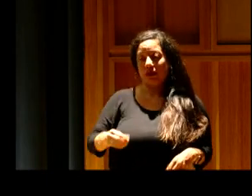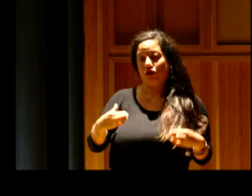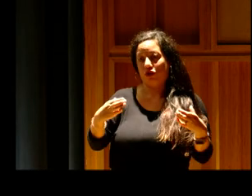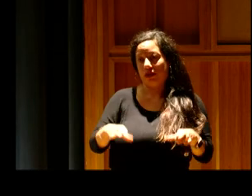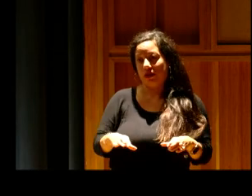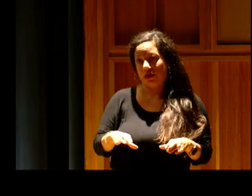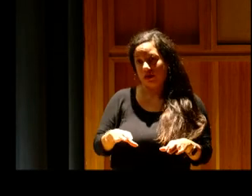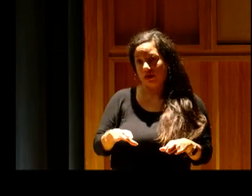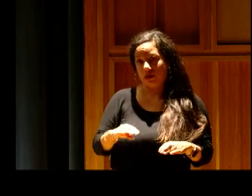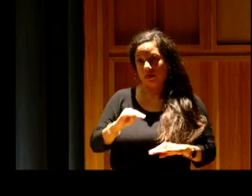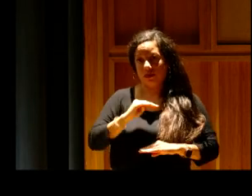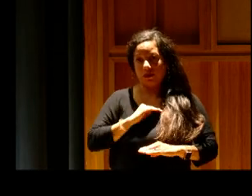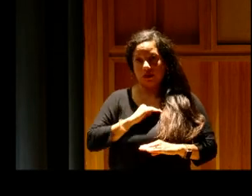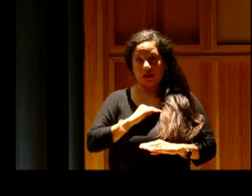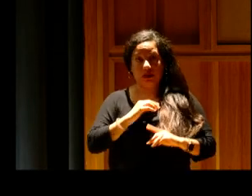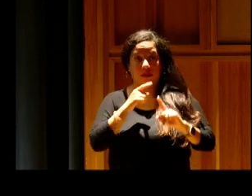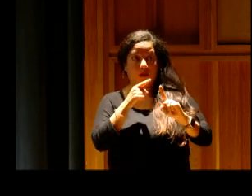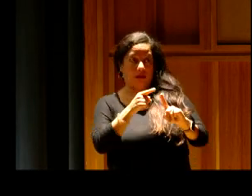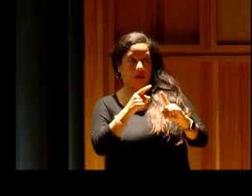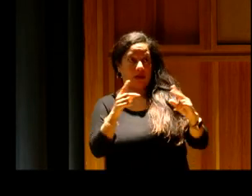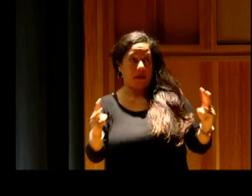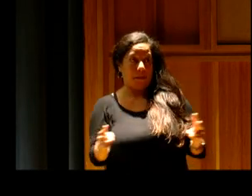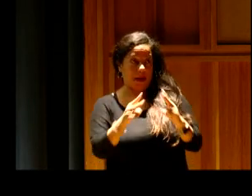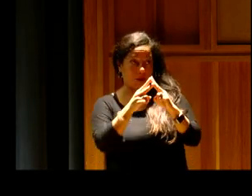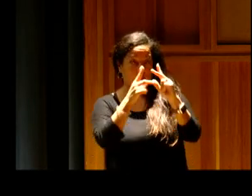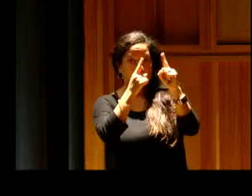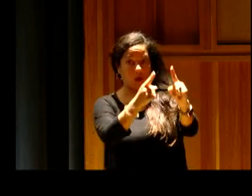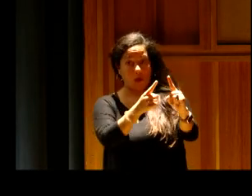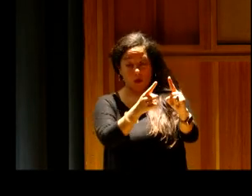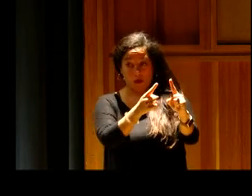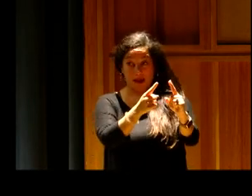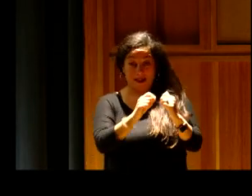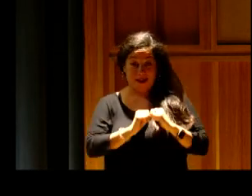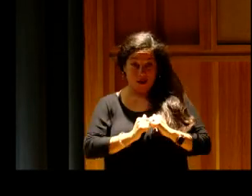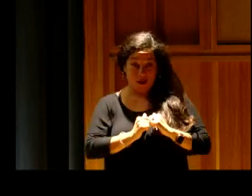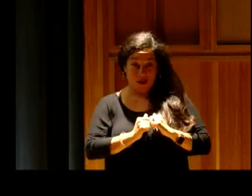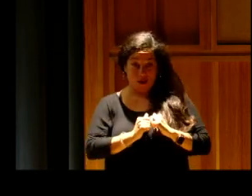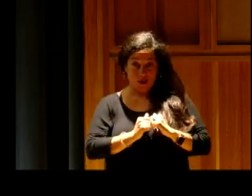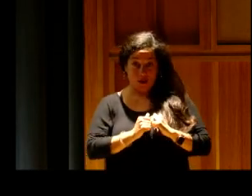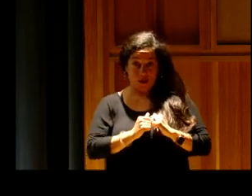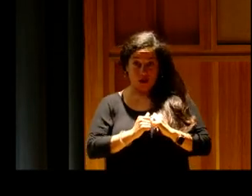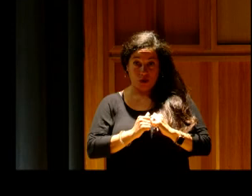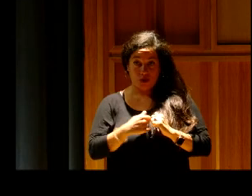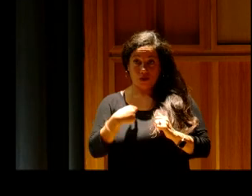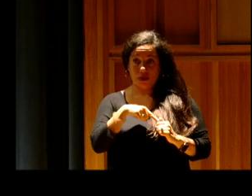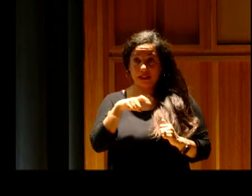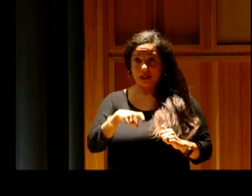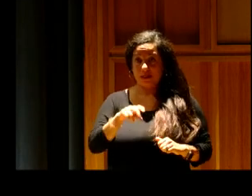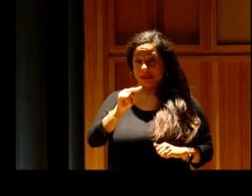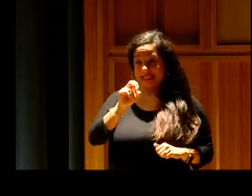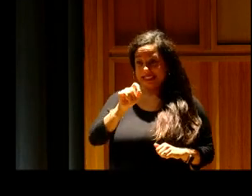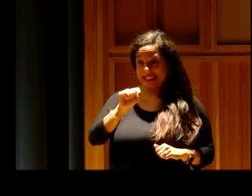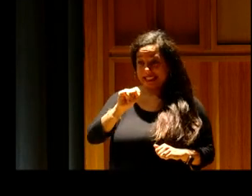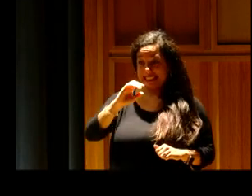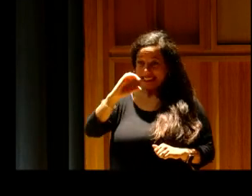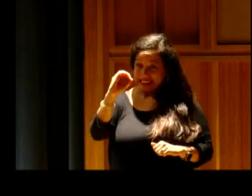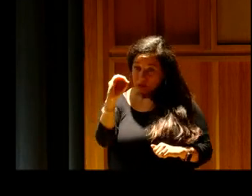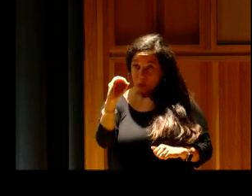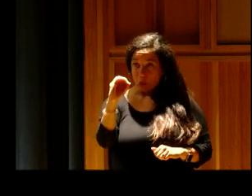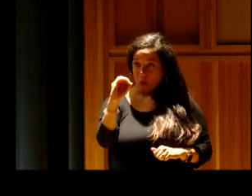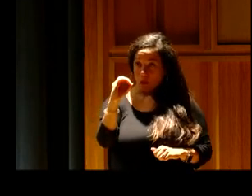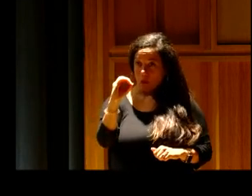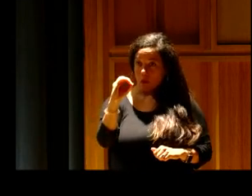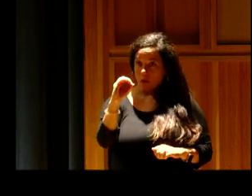the ultimate Paris goal, we need to be at net zero worldwide by about